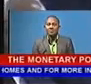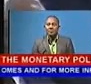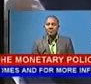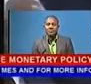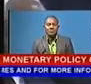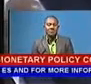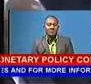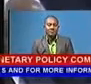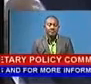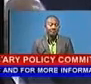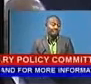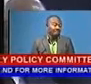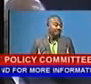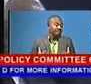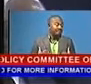Now, Dr. Banyan,